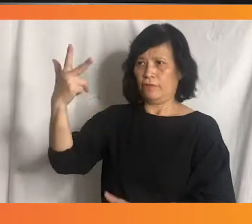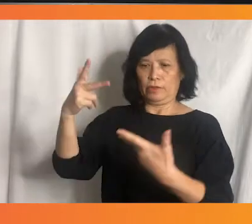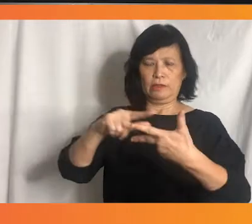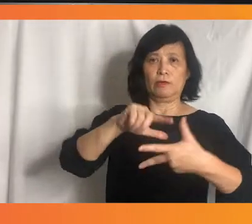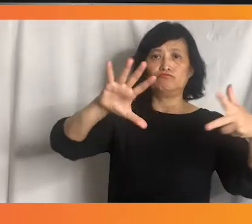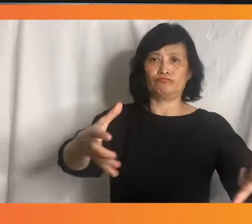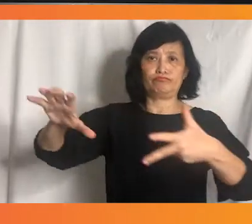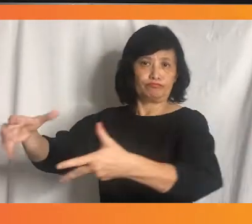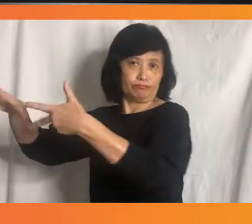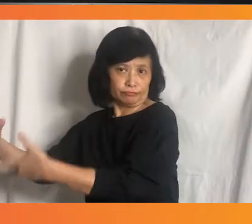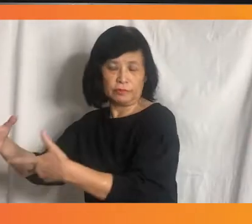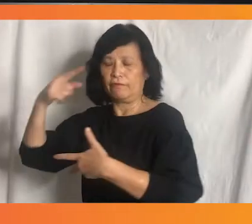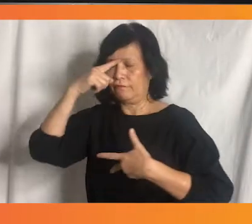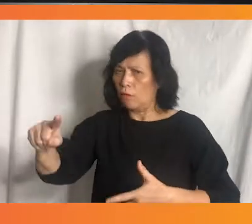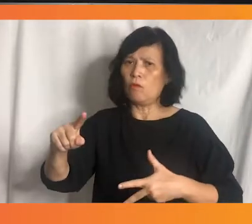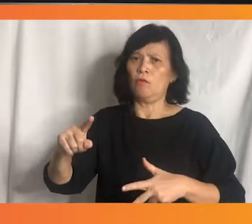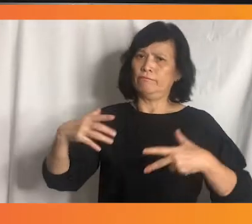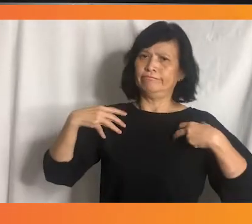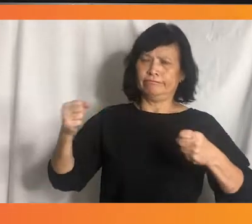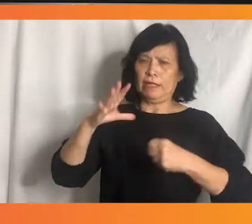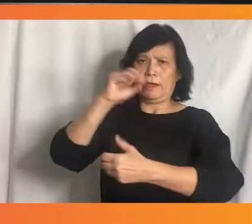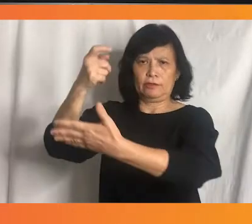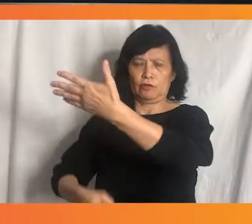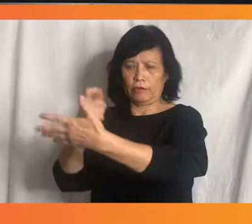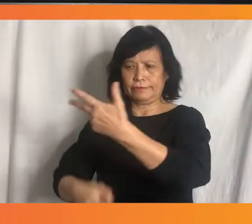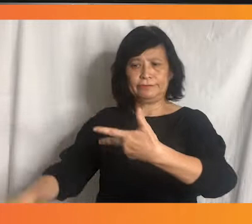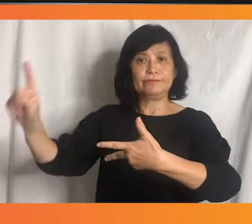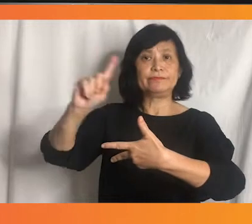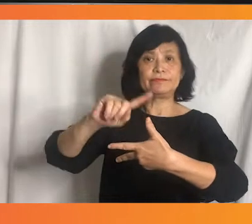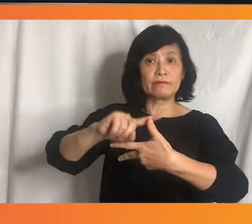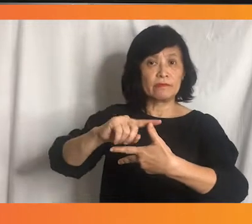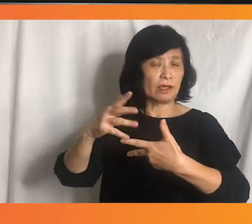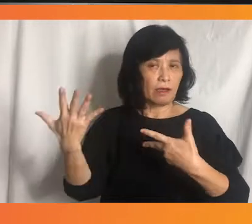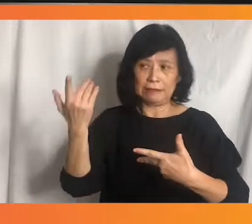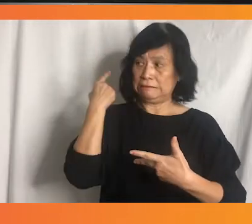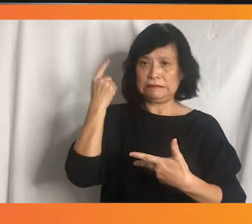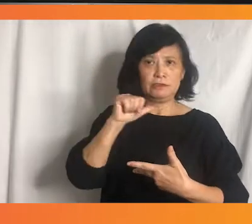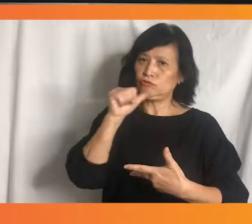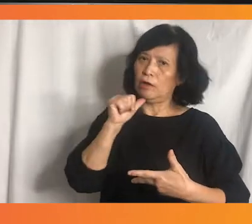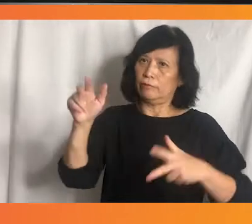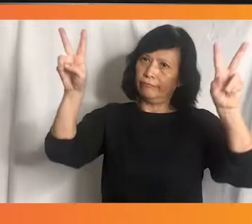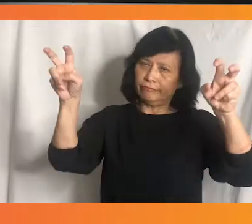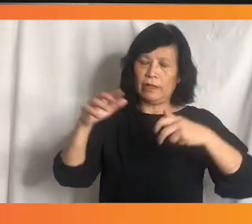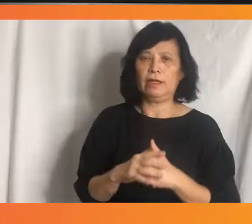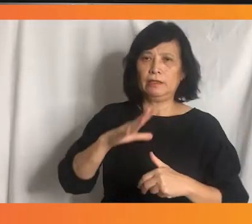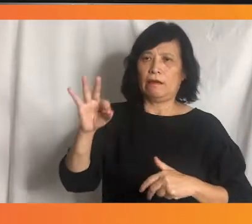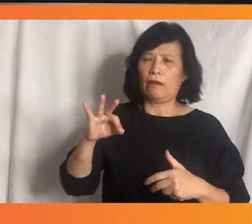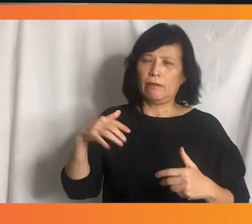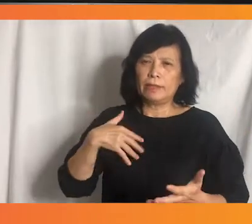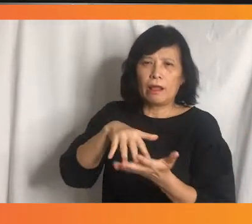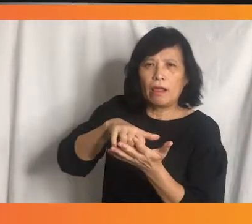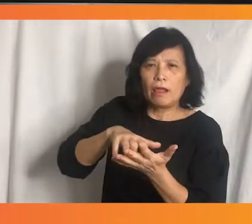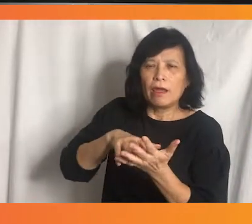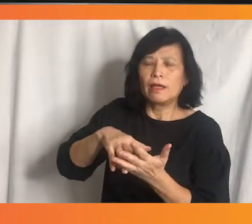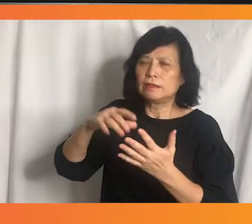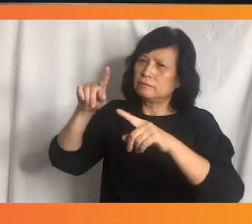the main drivers of healthcare utilisation and cost. The first wave, which I did not highlight here, is frailty in view of our